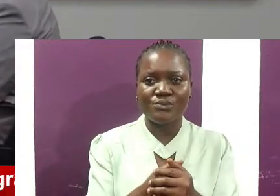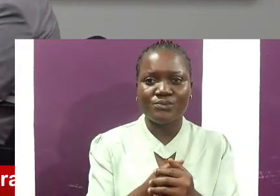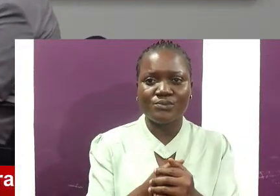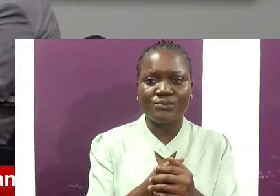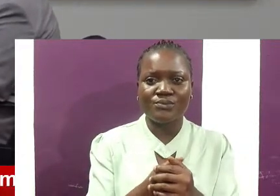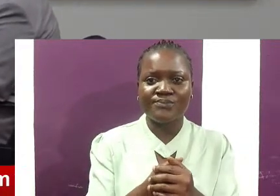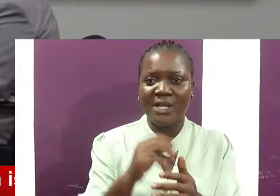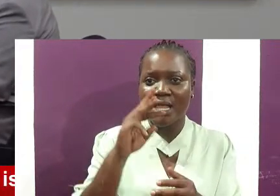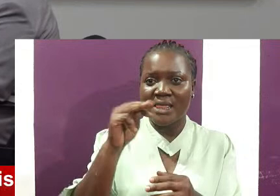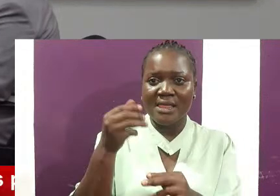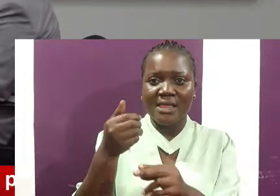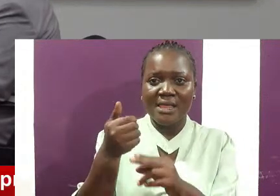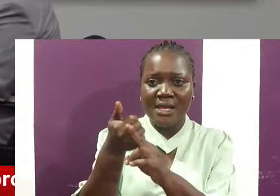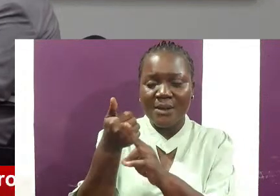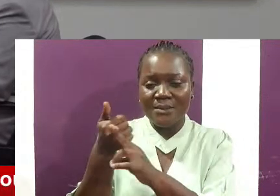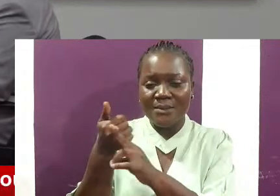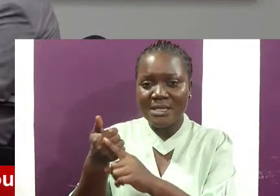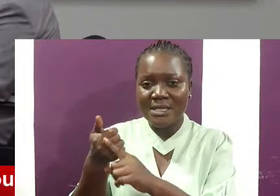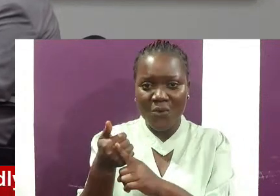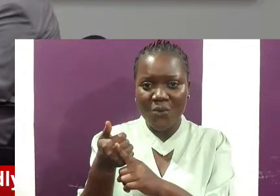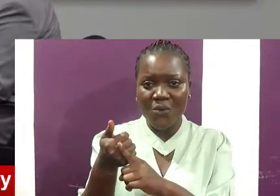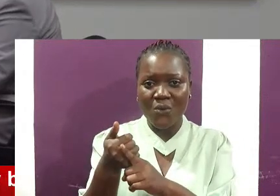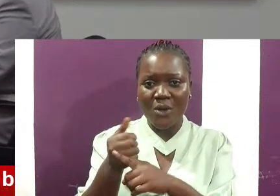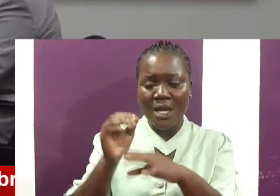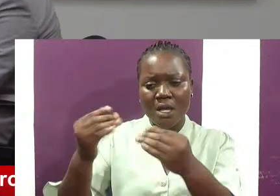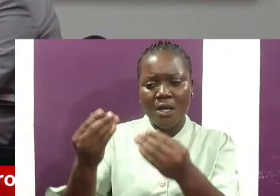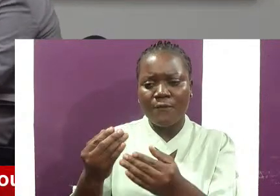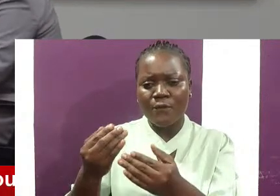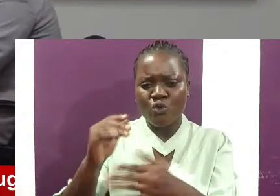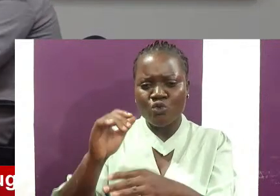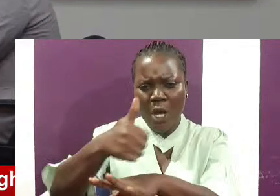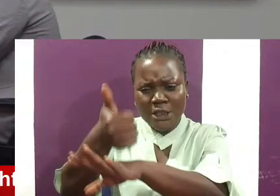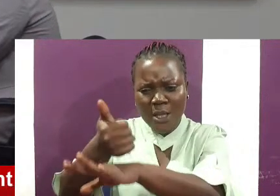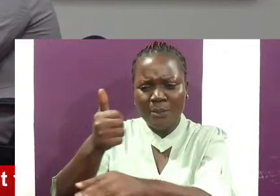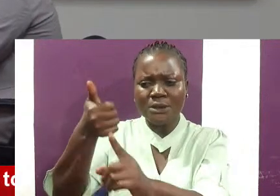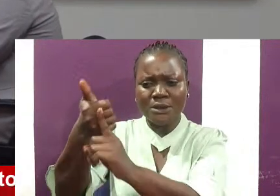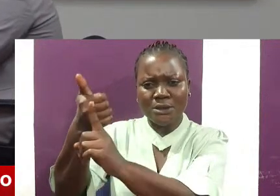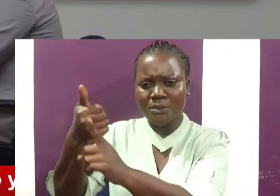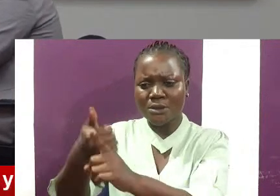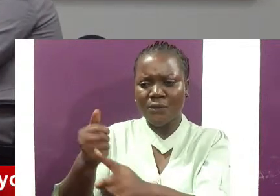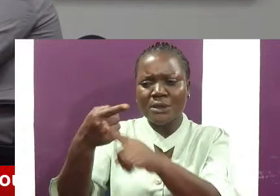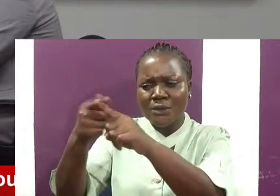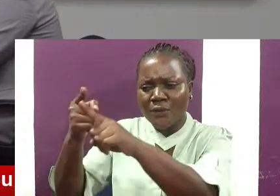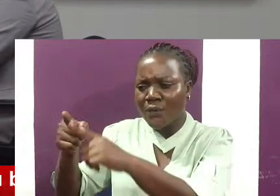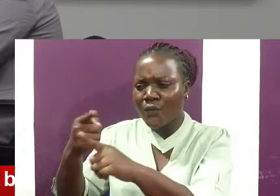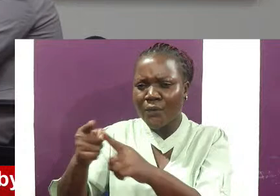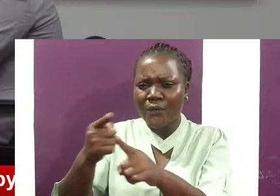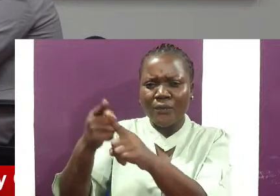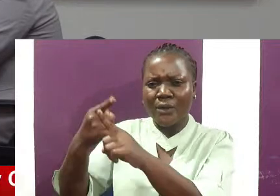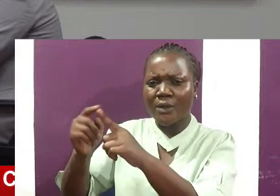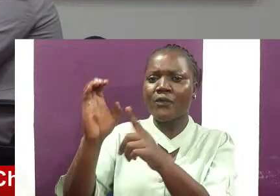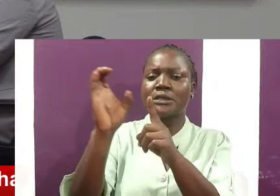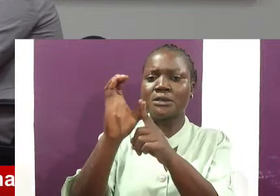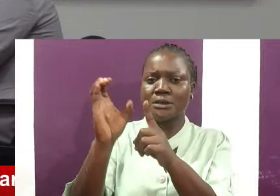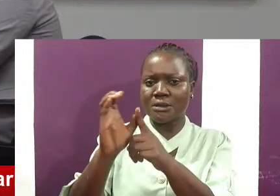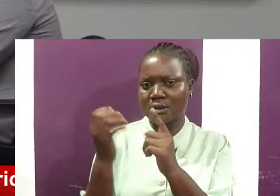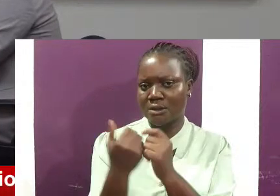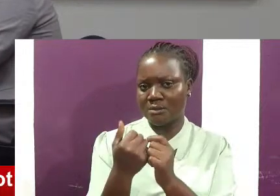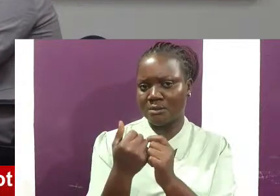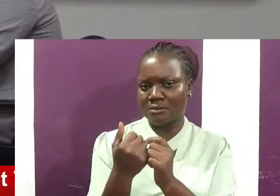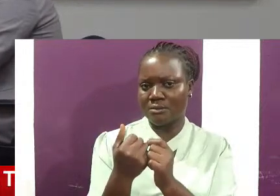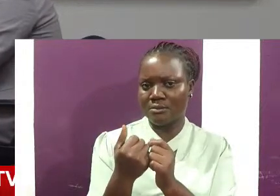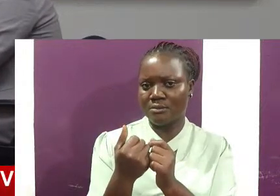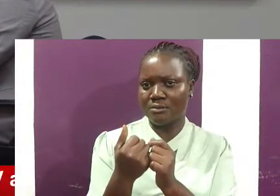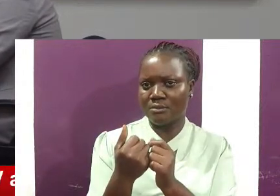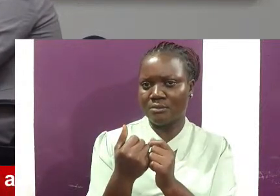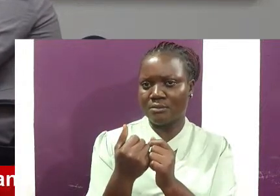establish congregations in every city. Mm-hmm. The goal was, like Acts 8:4, those that were scattered abroad went everywhere preaching the word. Mm-hmm. It would be